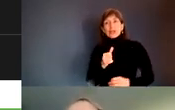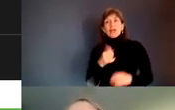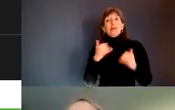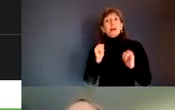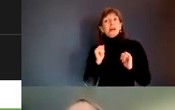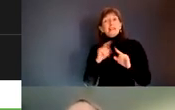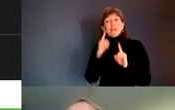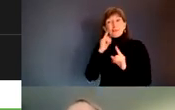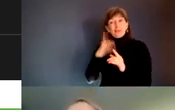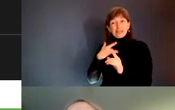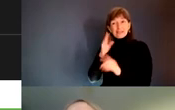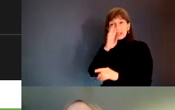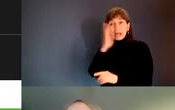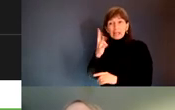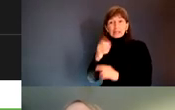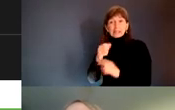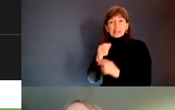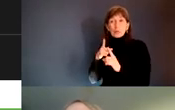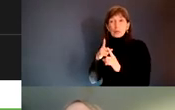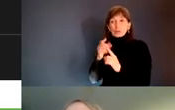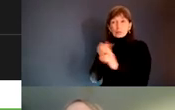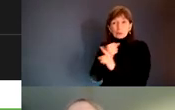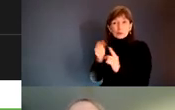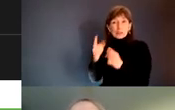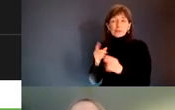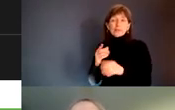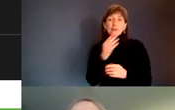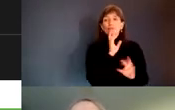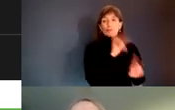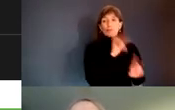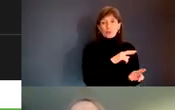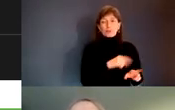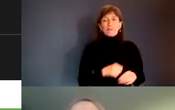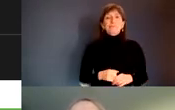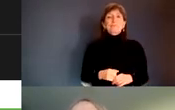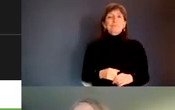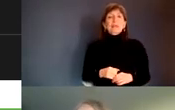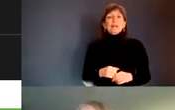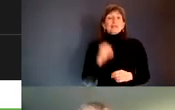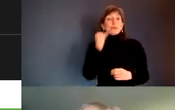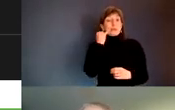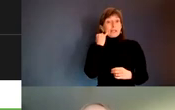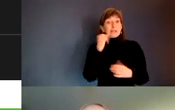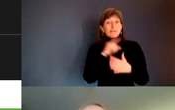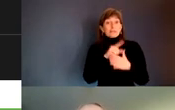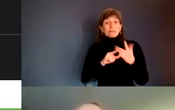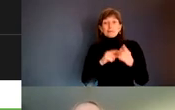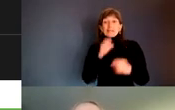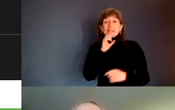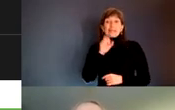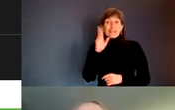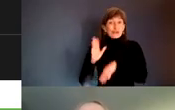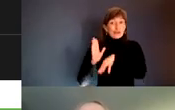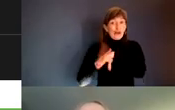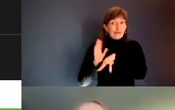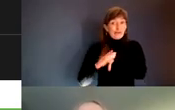has capacity, but there is risk. So now what? And this was certainly highlighted in the Seniors Advocates